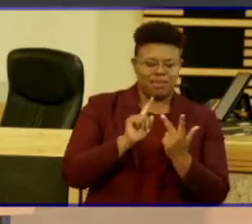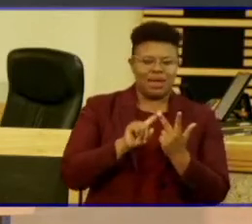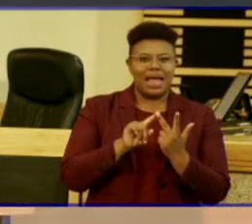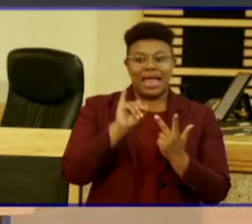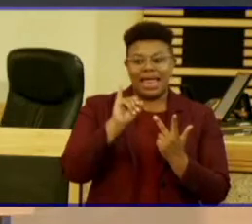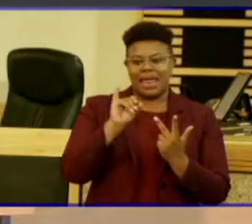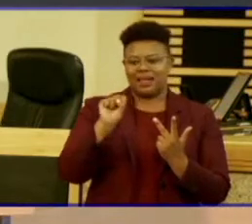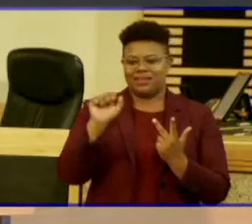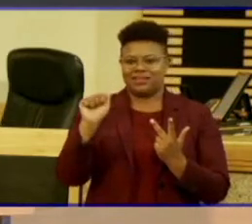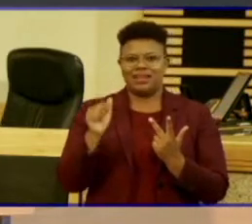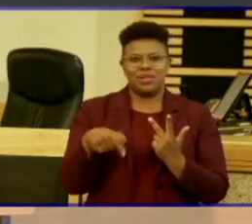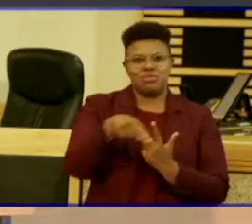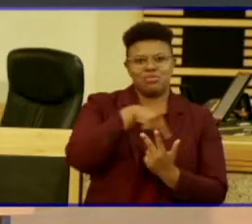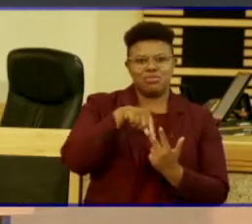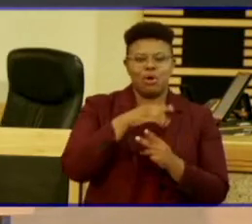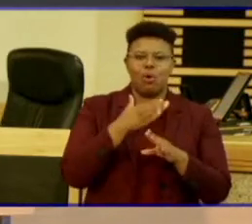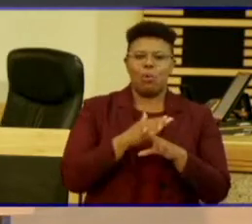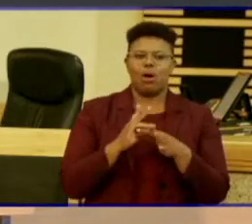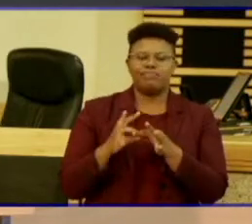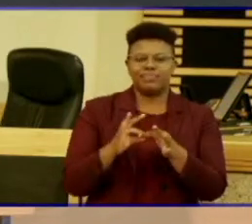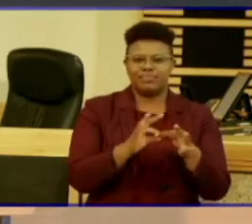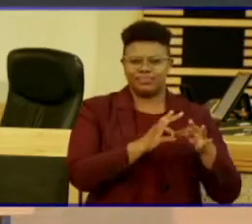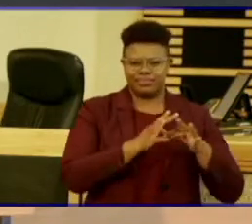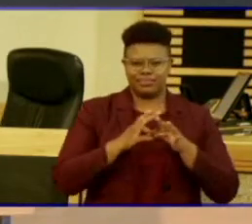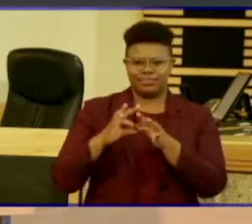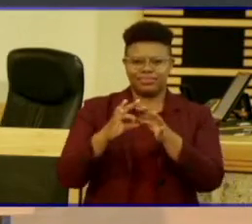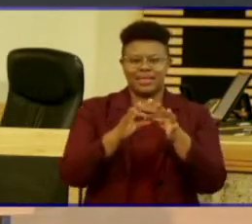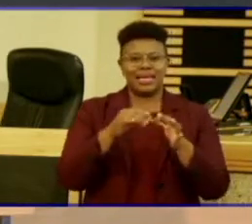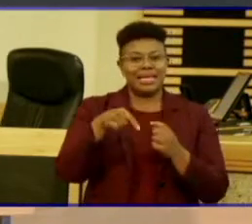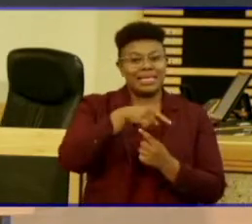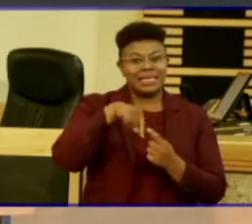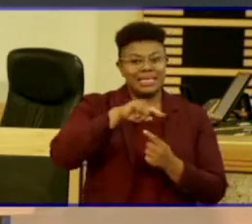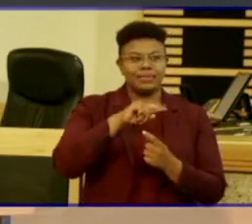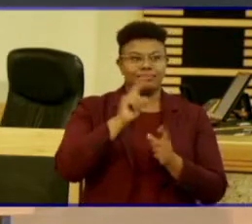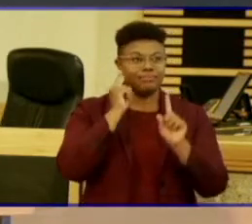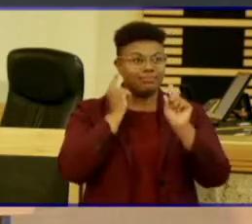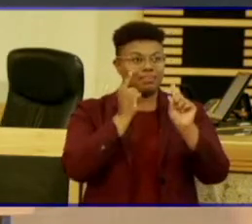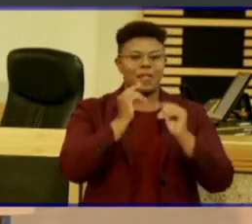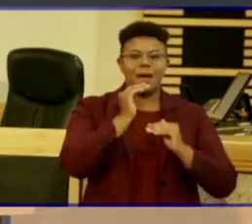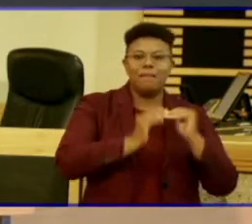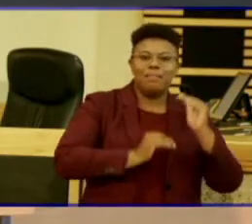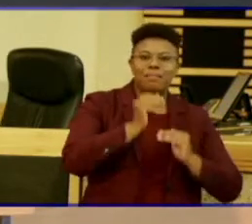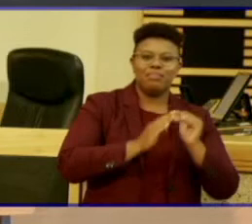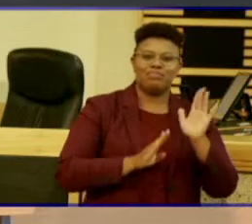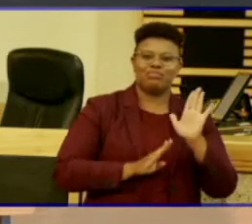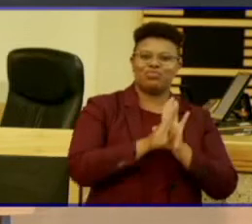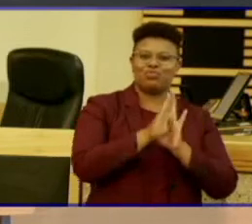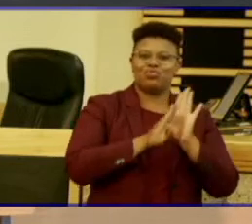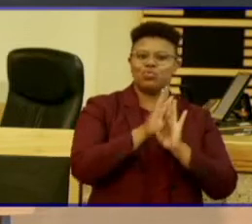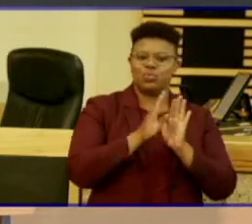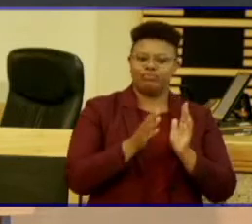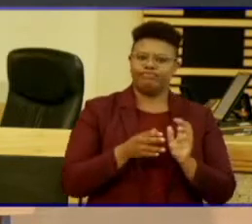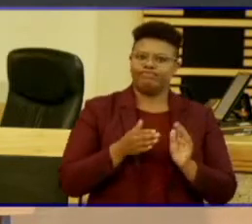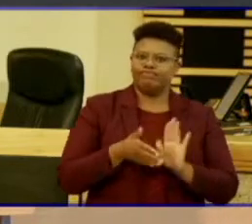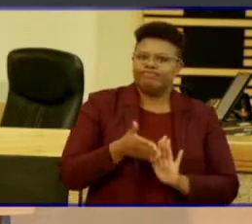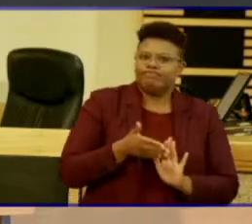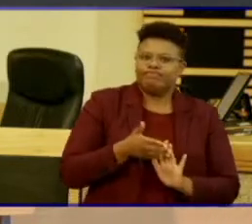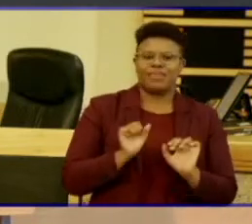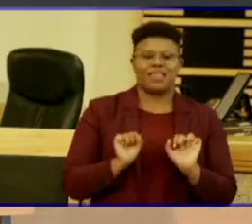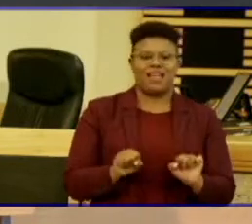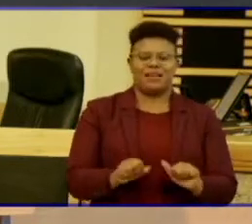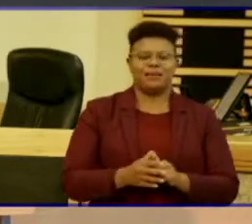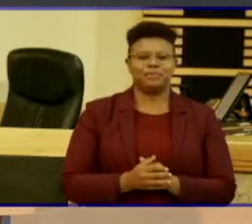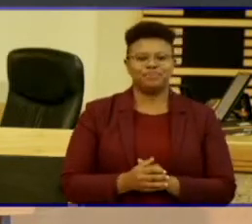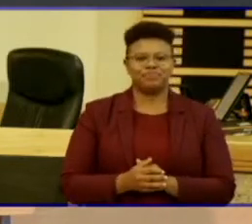unveil high-value infrastructure projects that underpin our infrastructure development trajectory. Honorable Speaker,